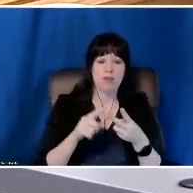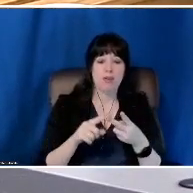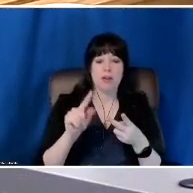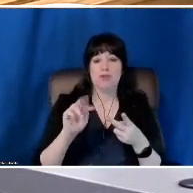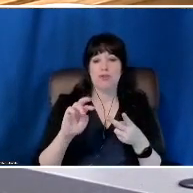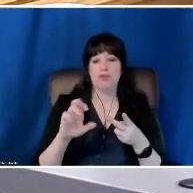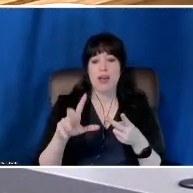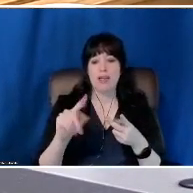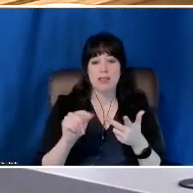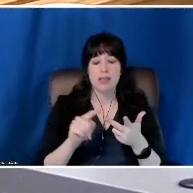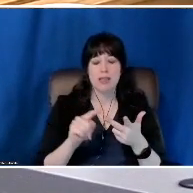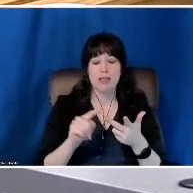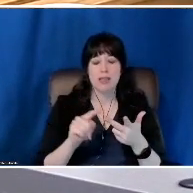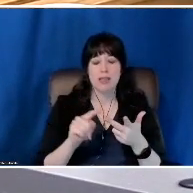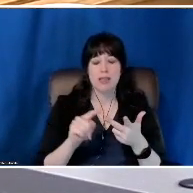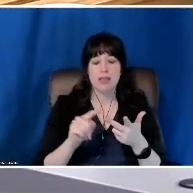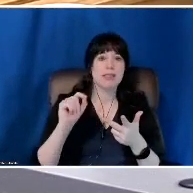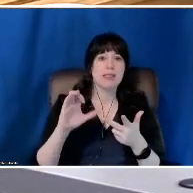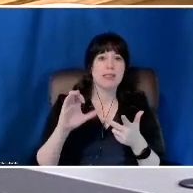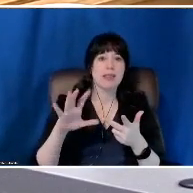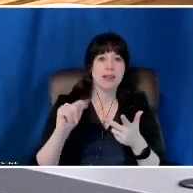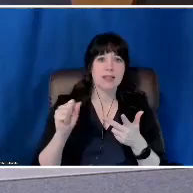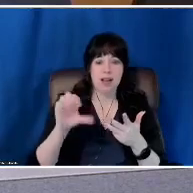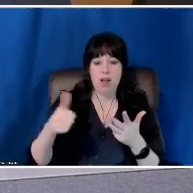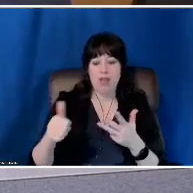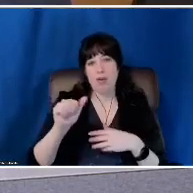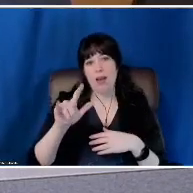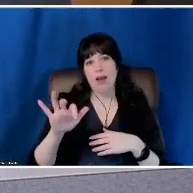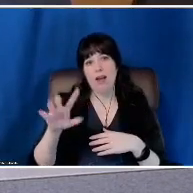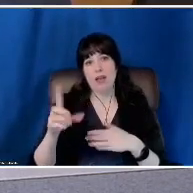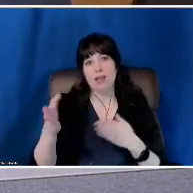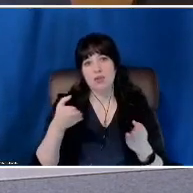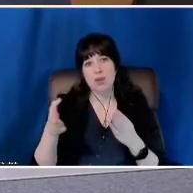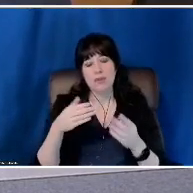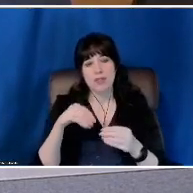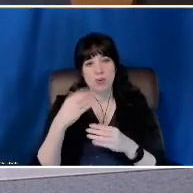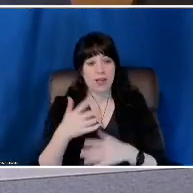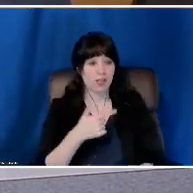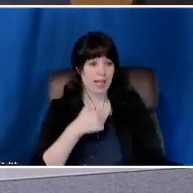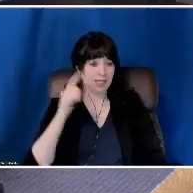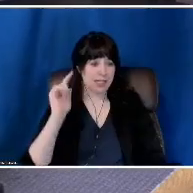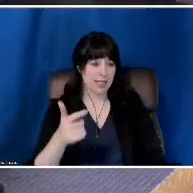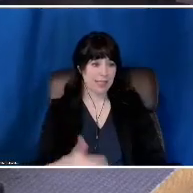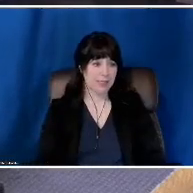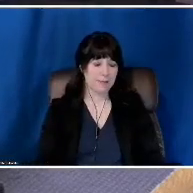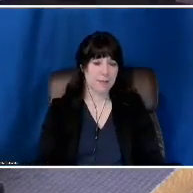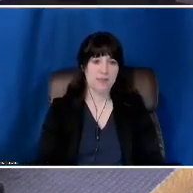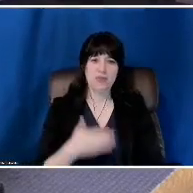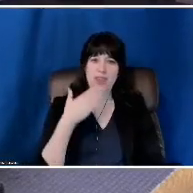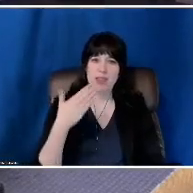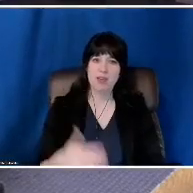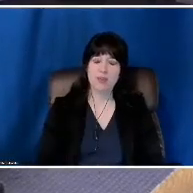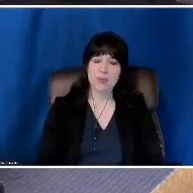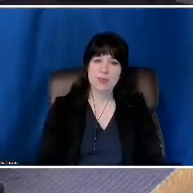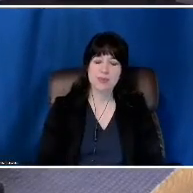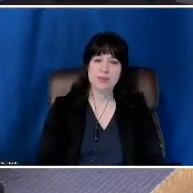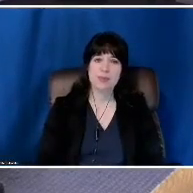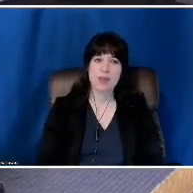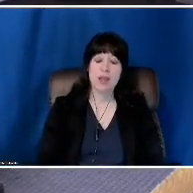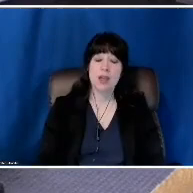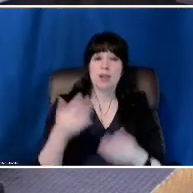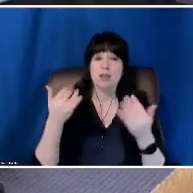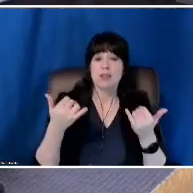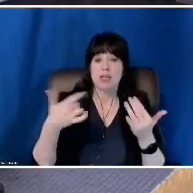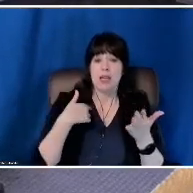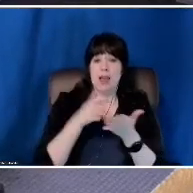and other allied service providers. I'll second. Thank you. So today I wrote